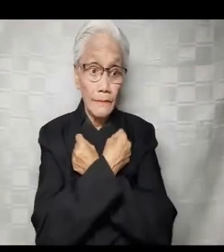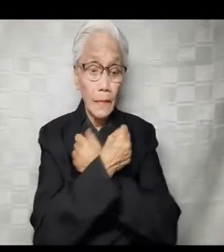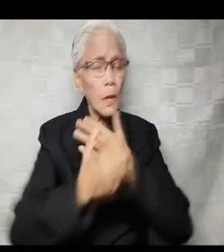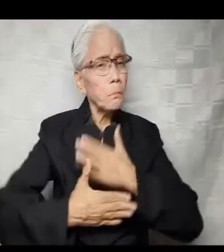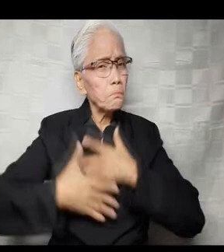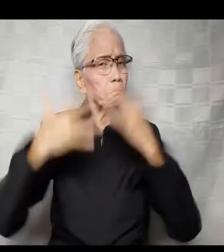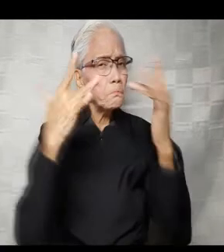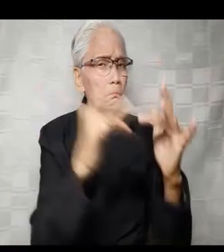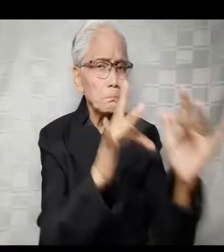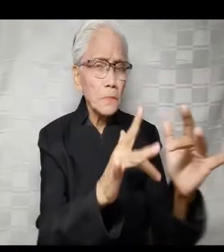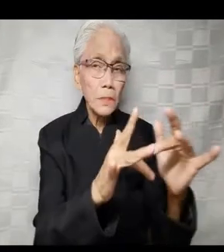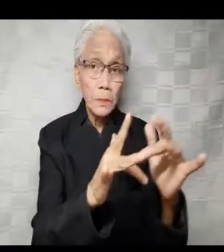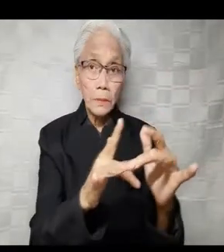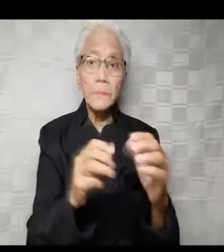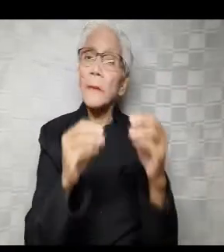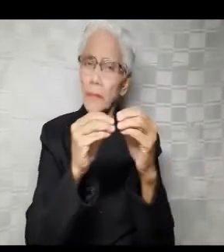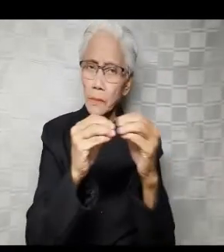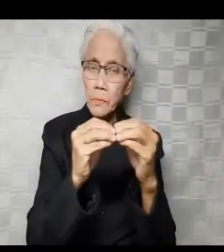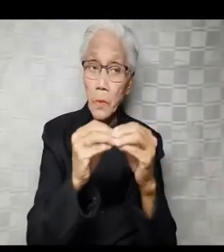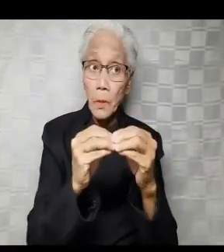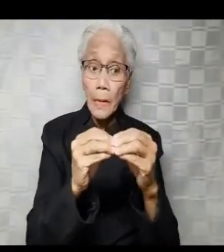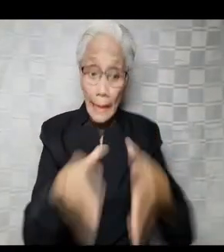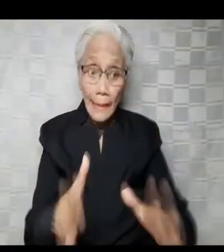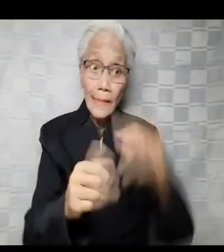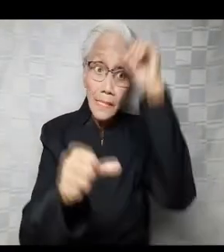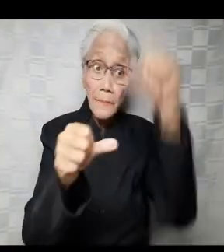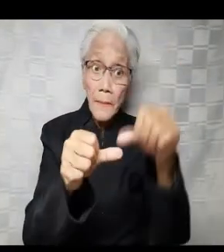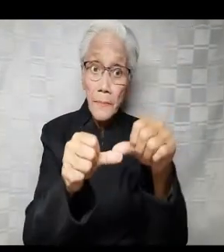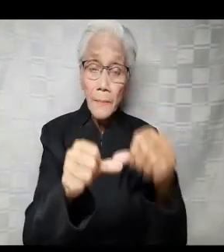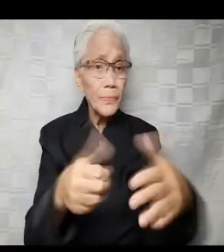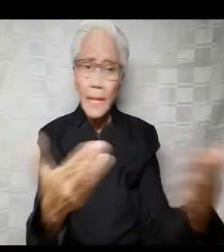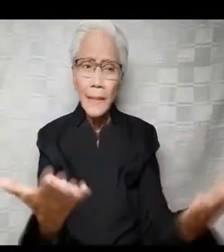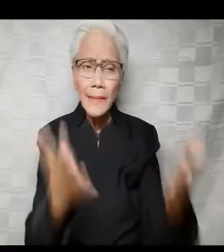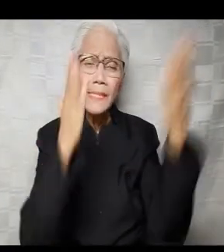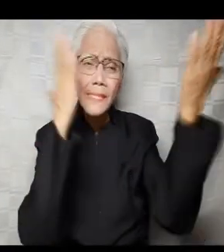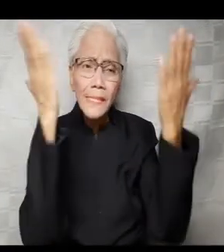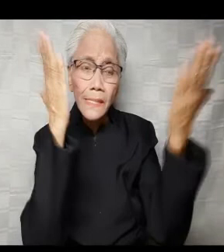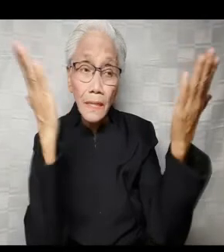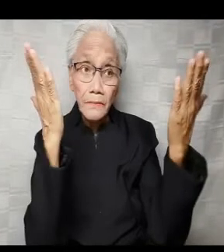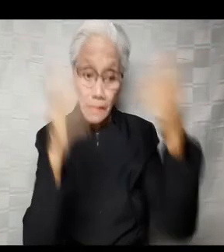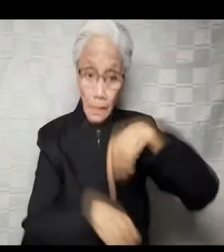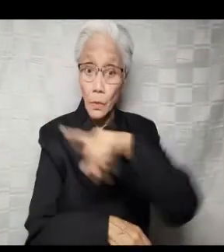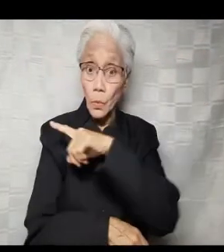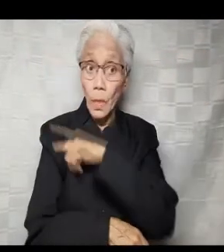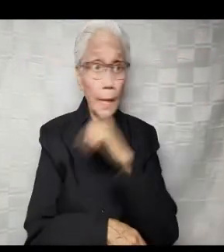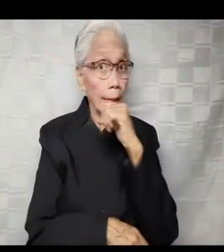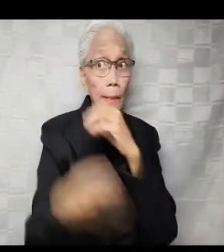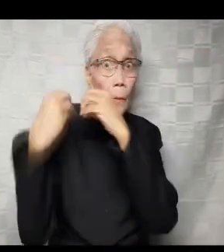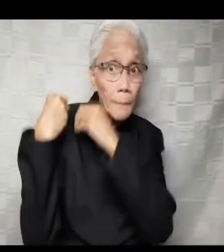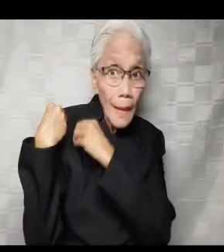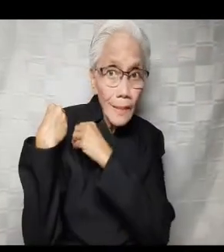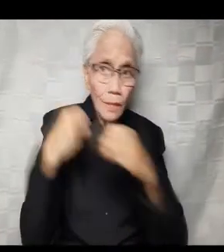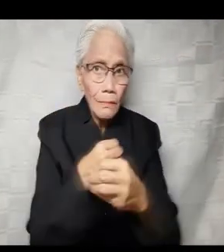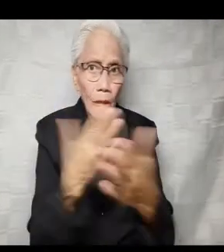with love and compassion plus more. Let us remember that it is the service we